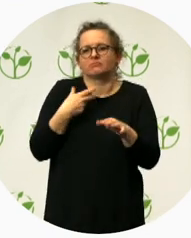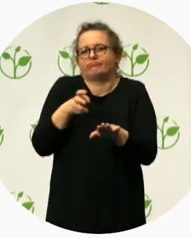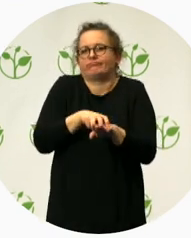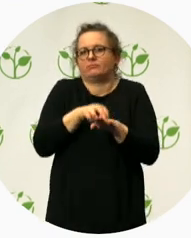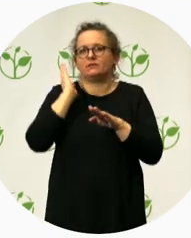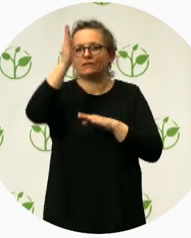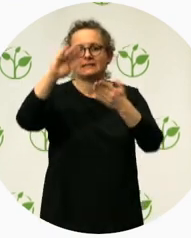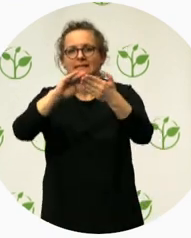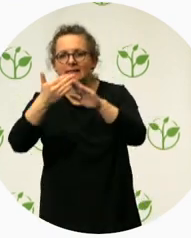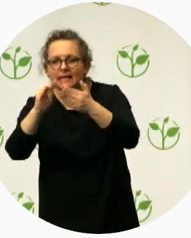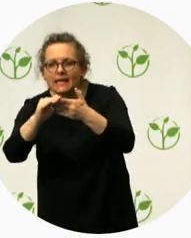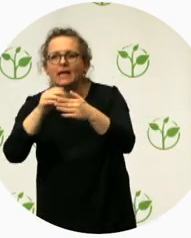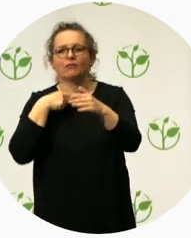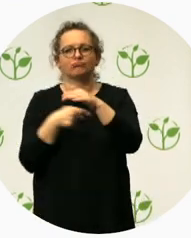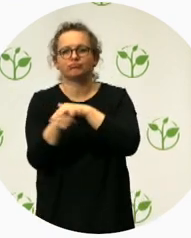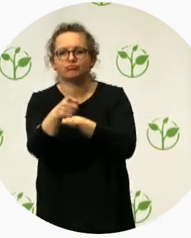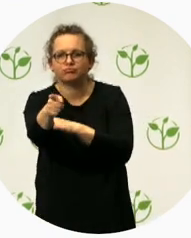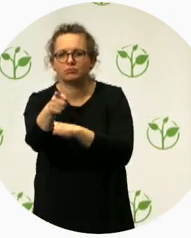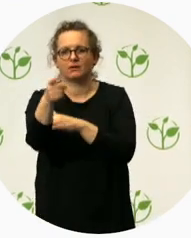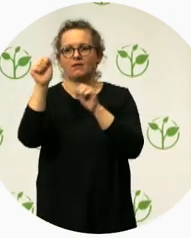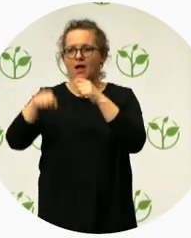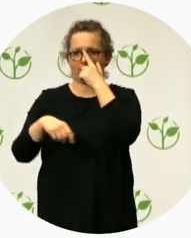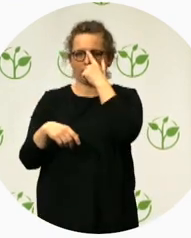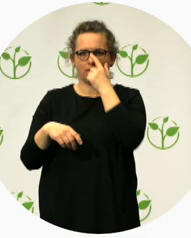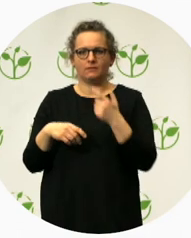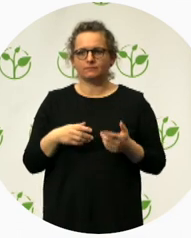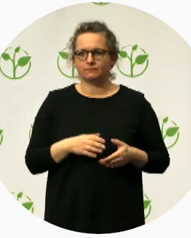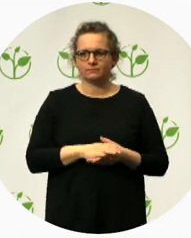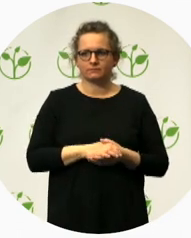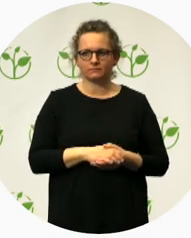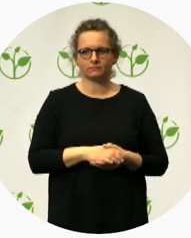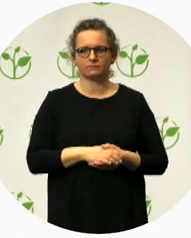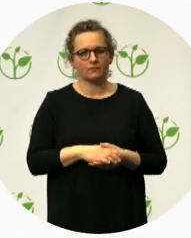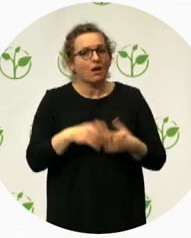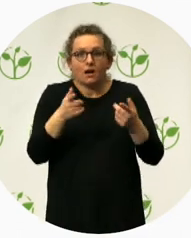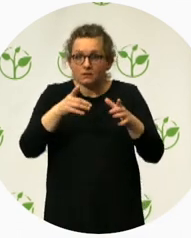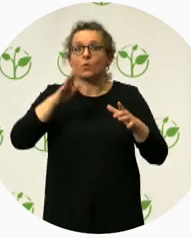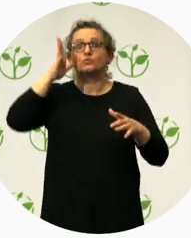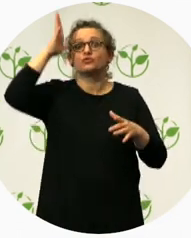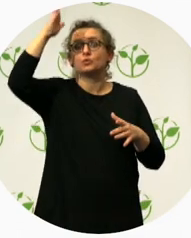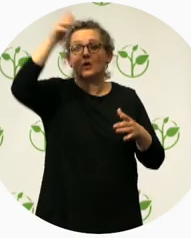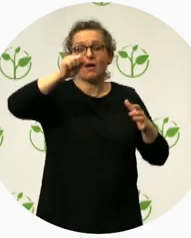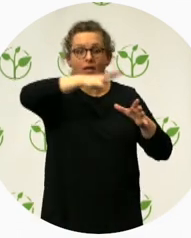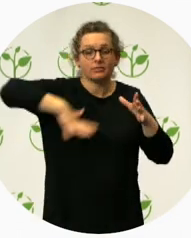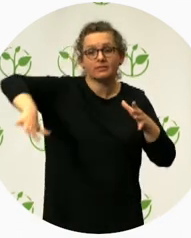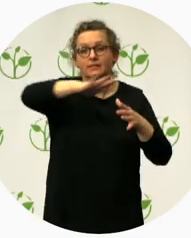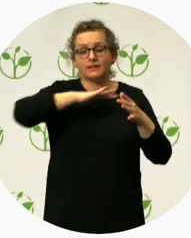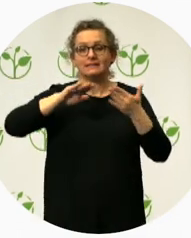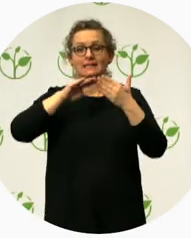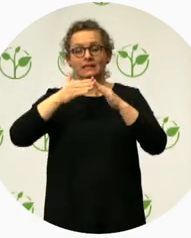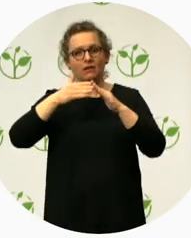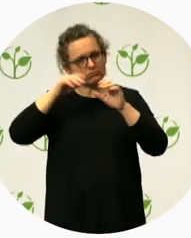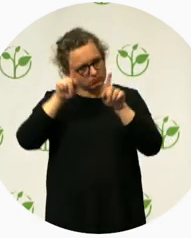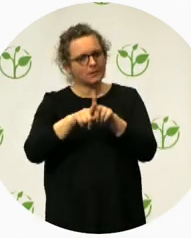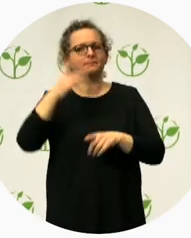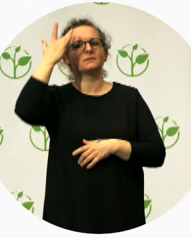communities. So whilst I would accept totally that technology is not the only cause of societal